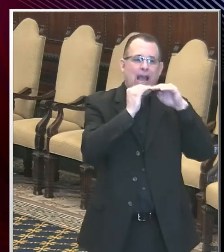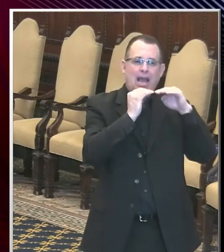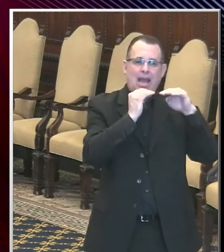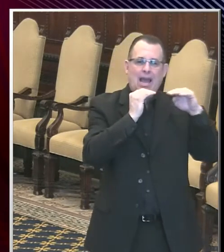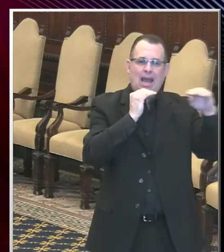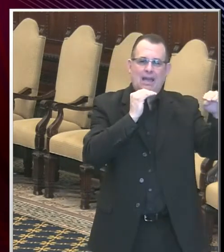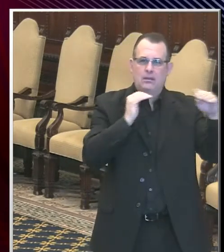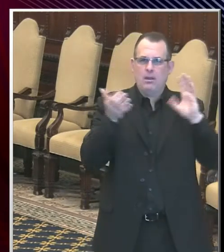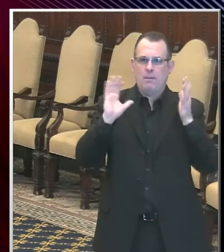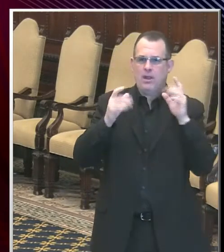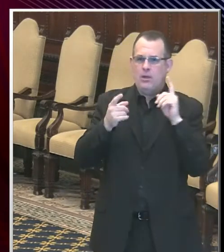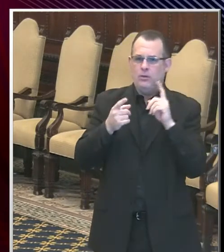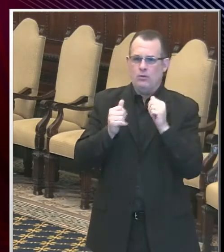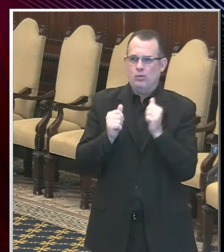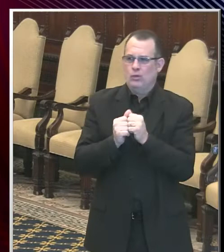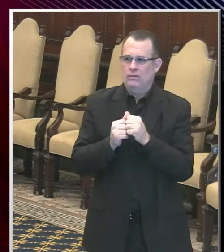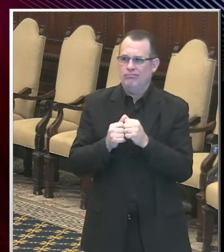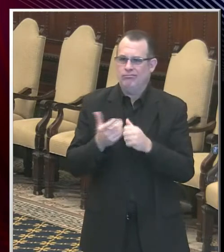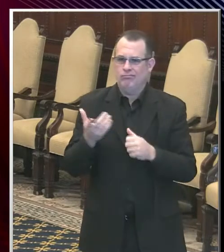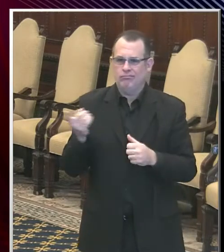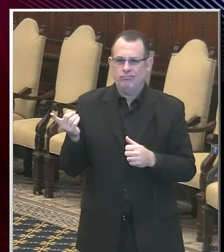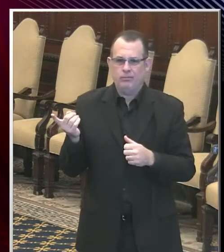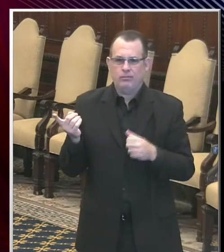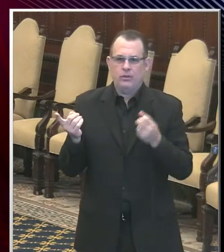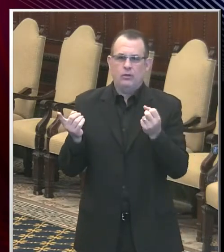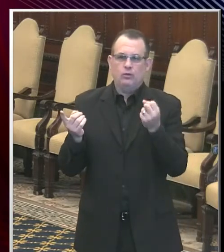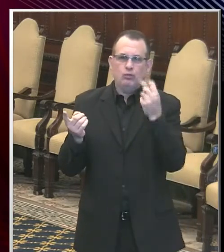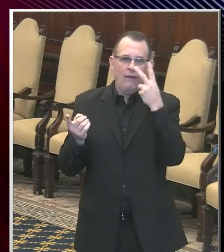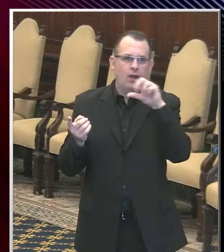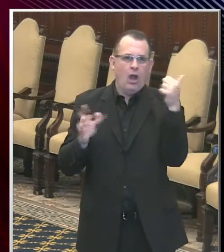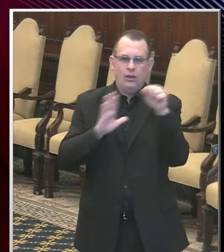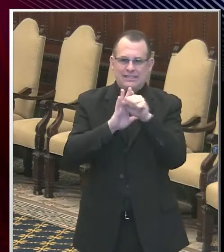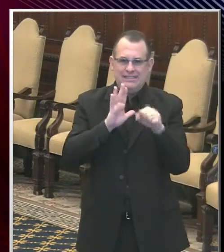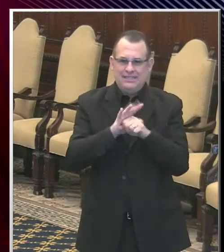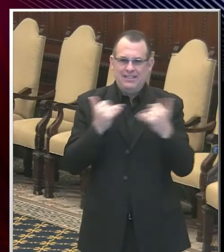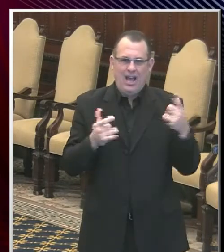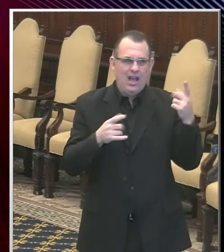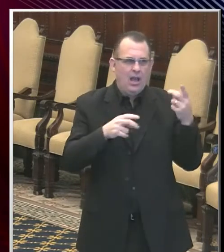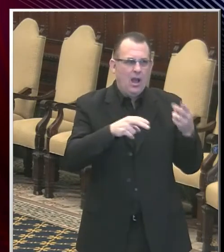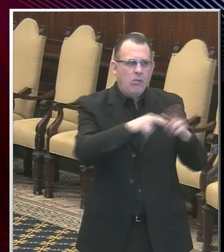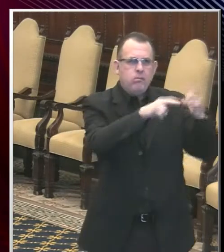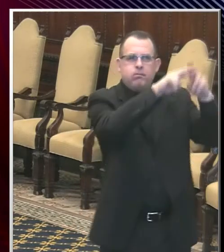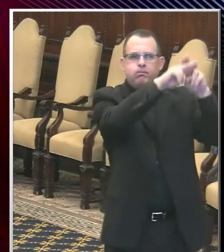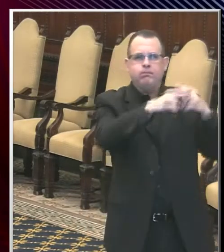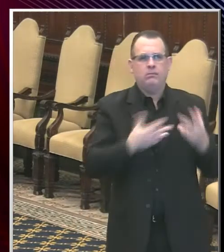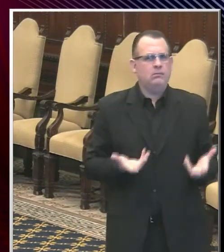I think it's 12 states that are increasing.